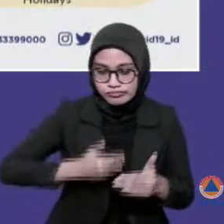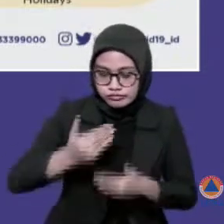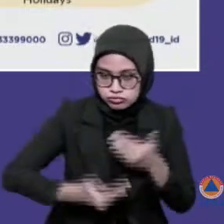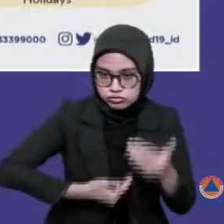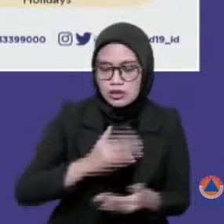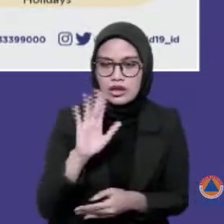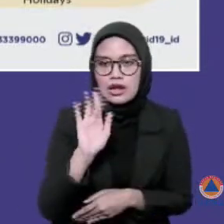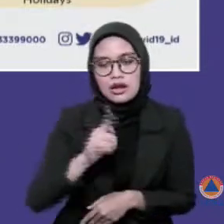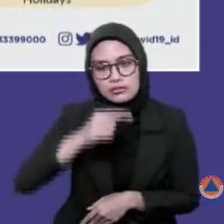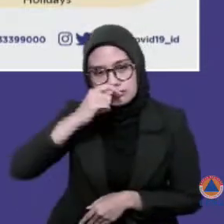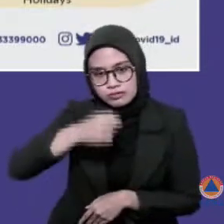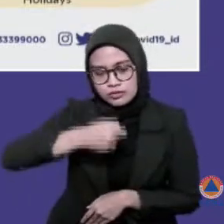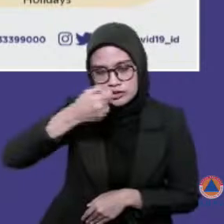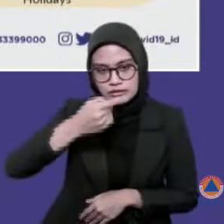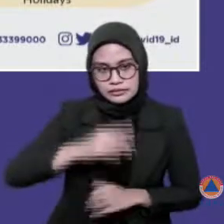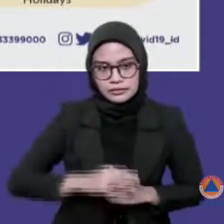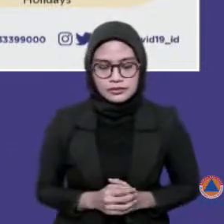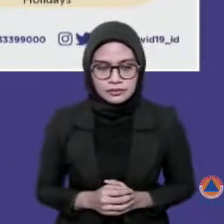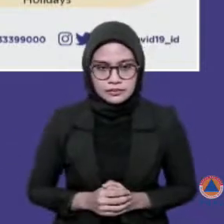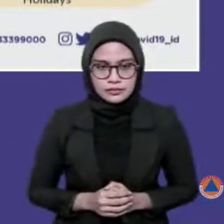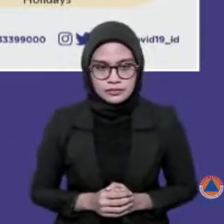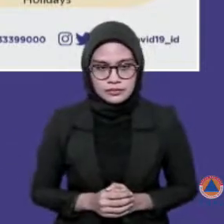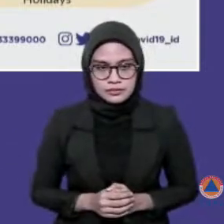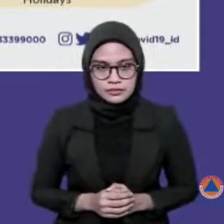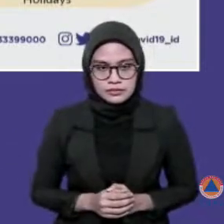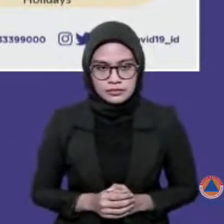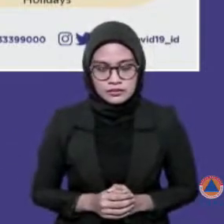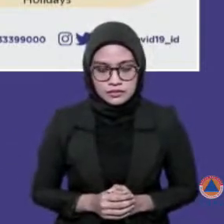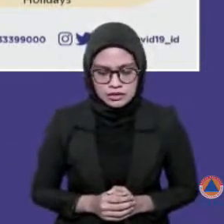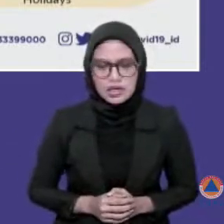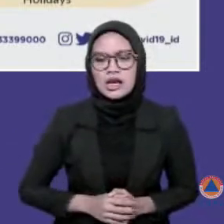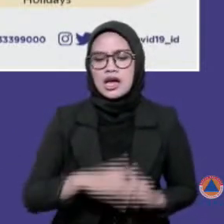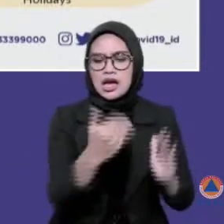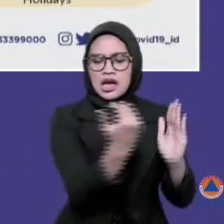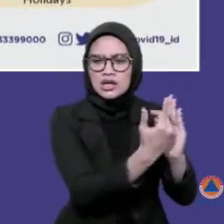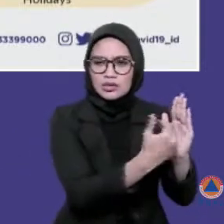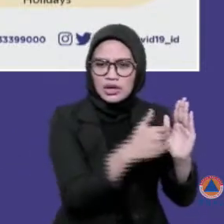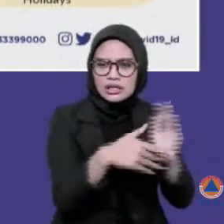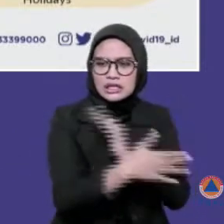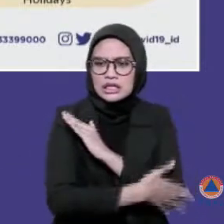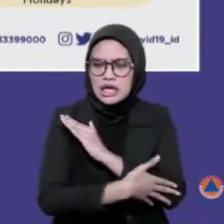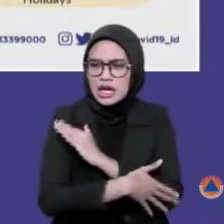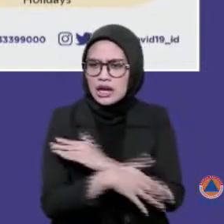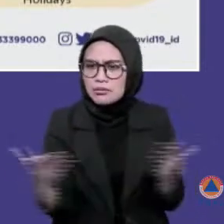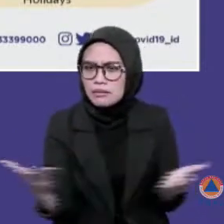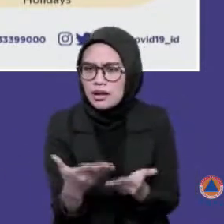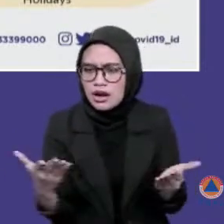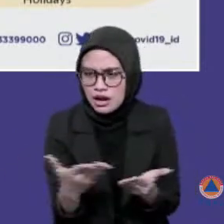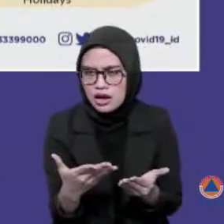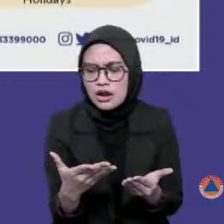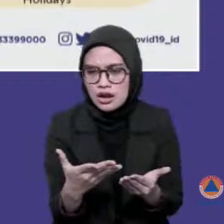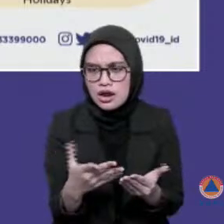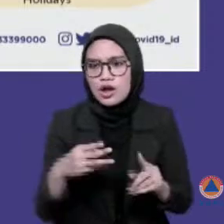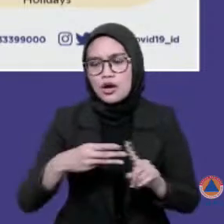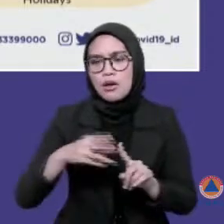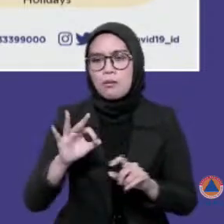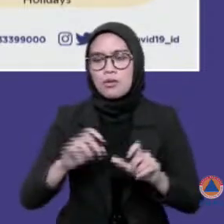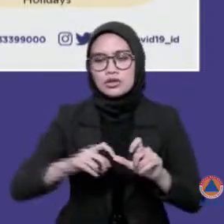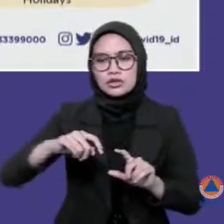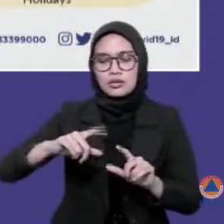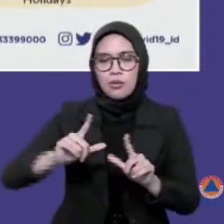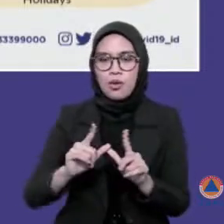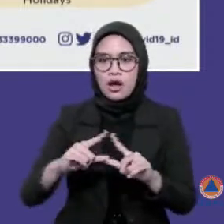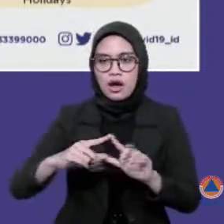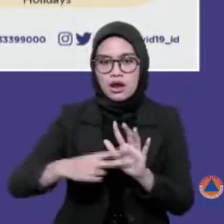neighboring countries. For now, the countries listed are South Africa, Botswana, and